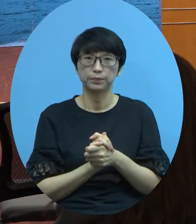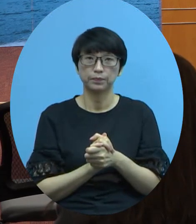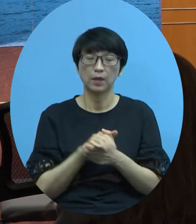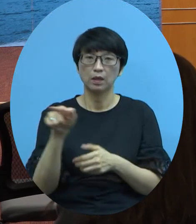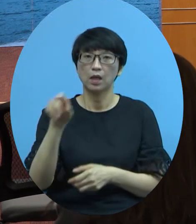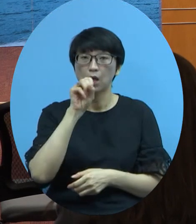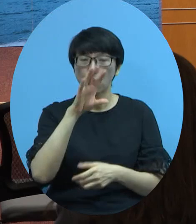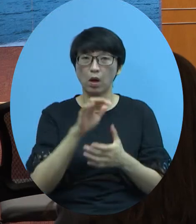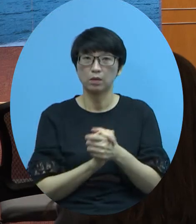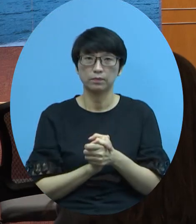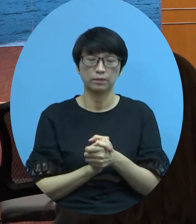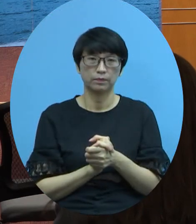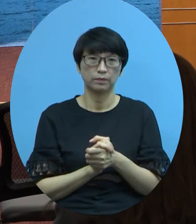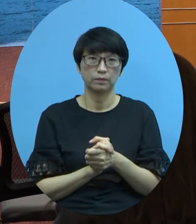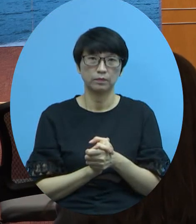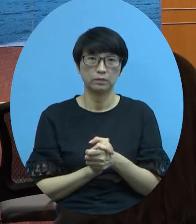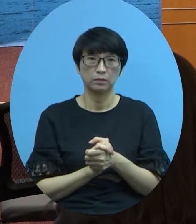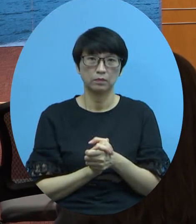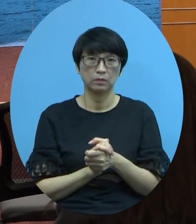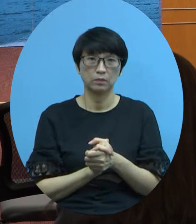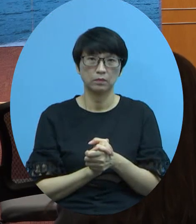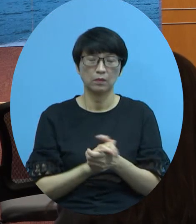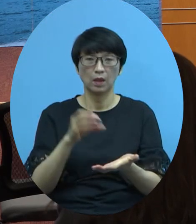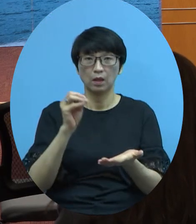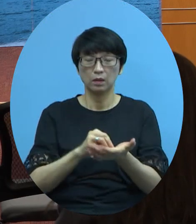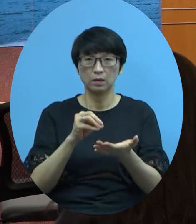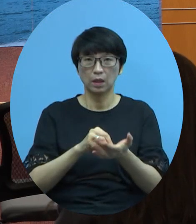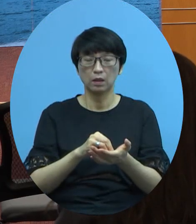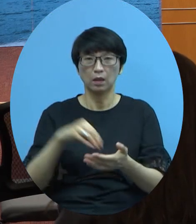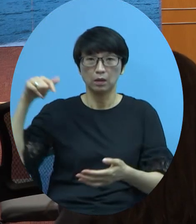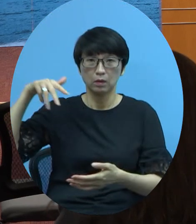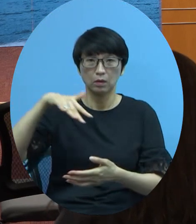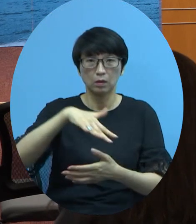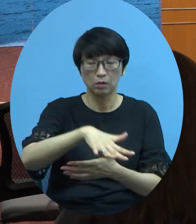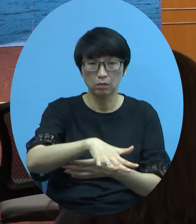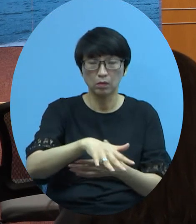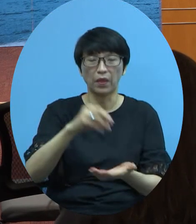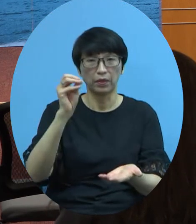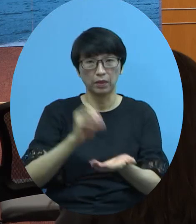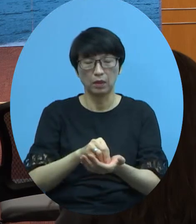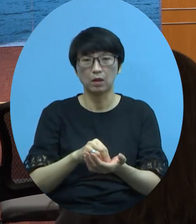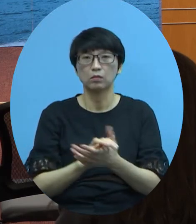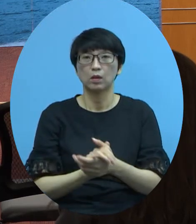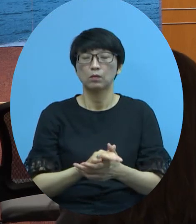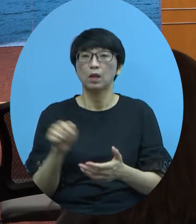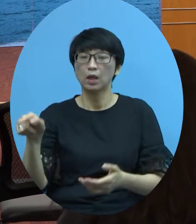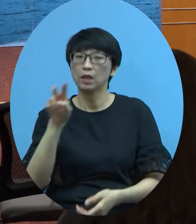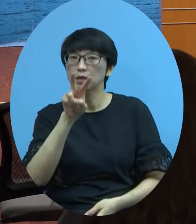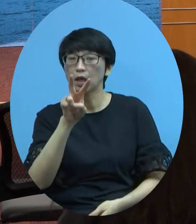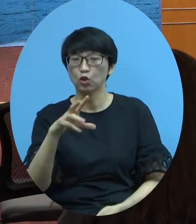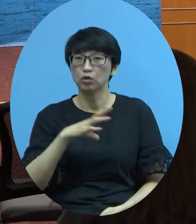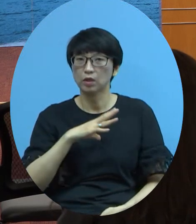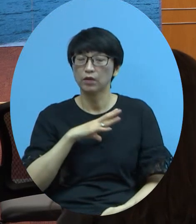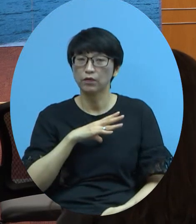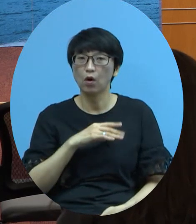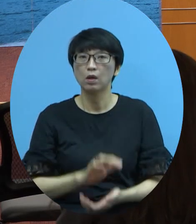to judge the overall trend, but can you say how long do you have to observe the trend? For example, how many days? Would you